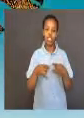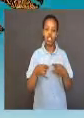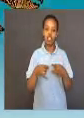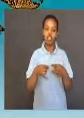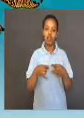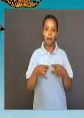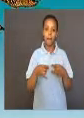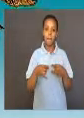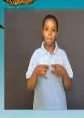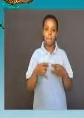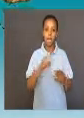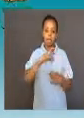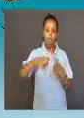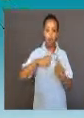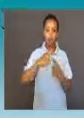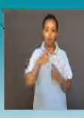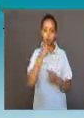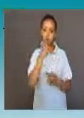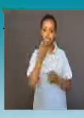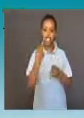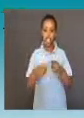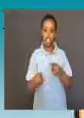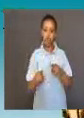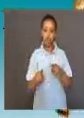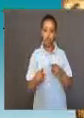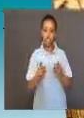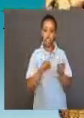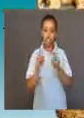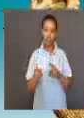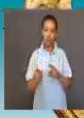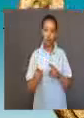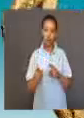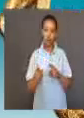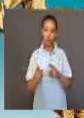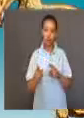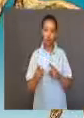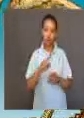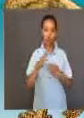adapt, so they have become extinct.